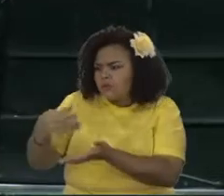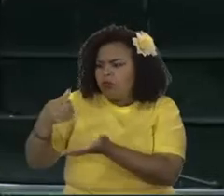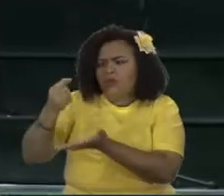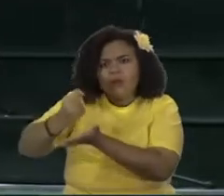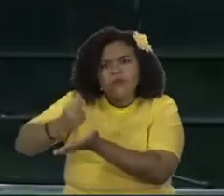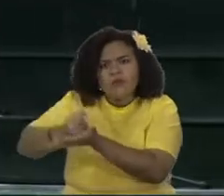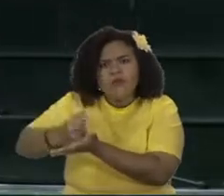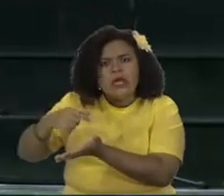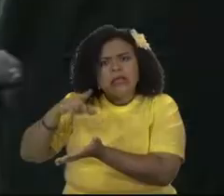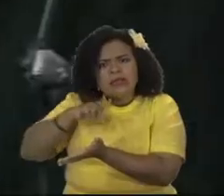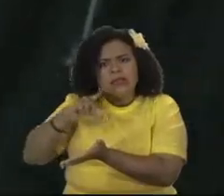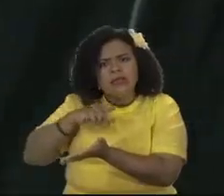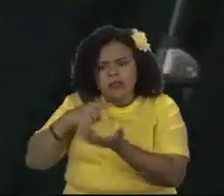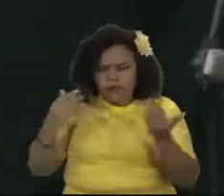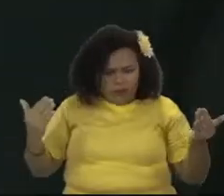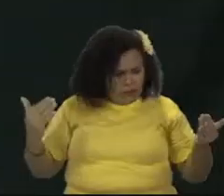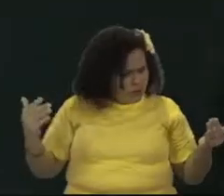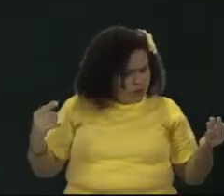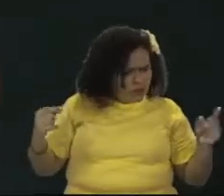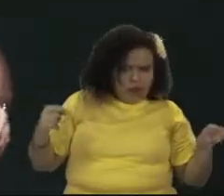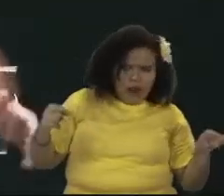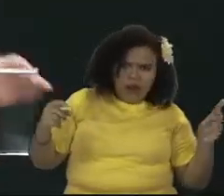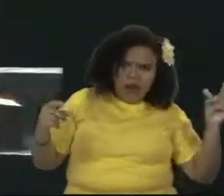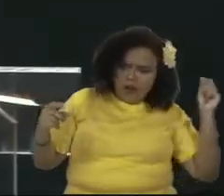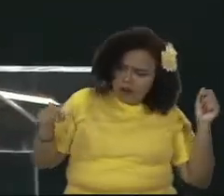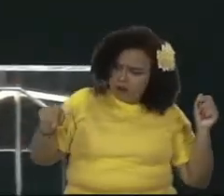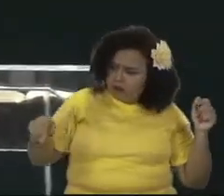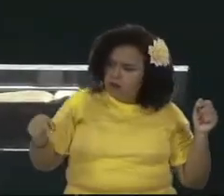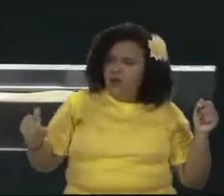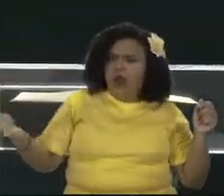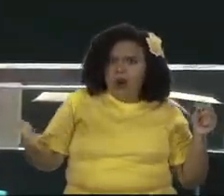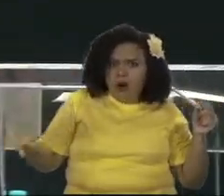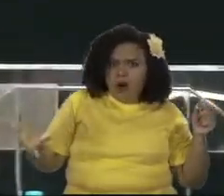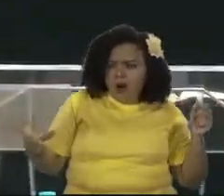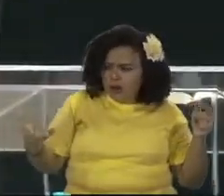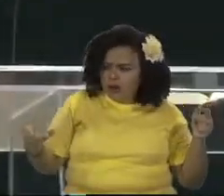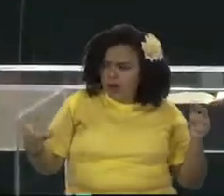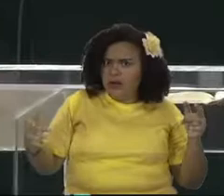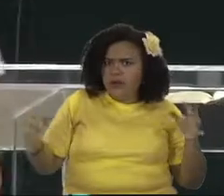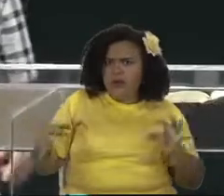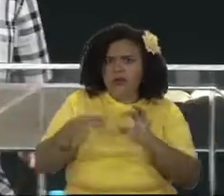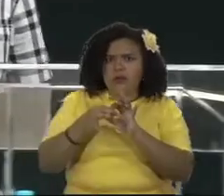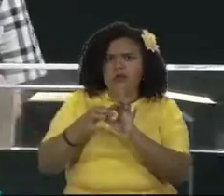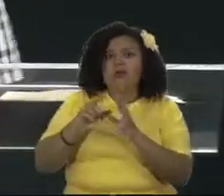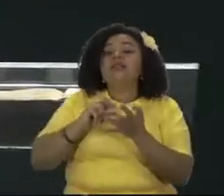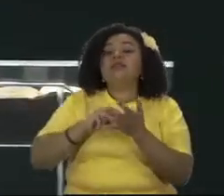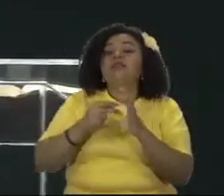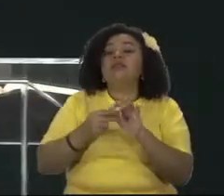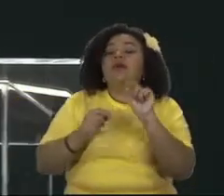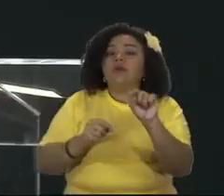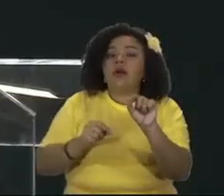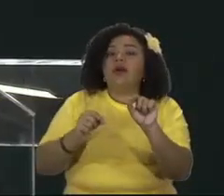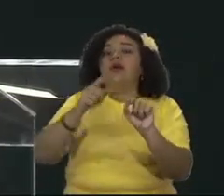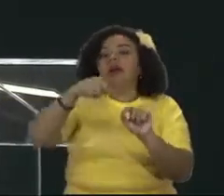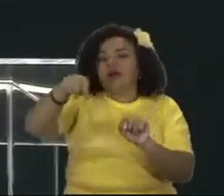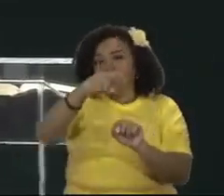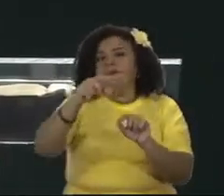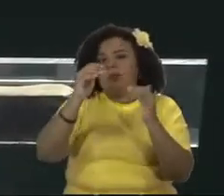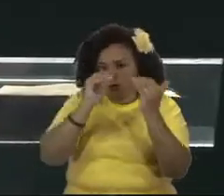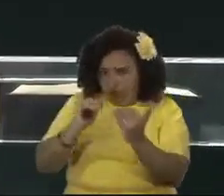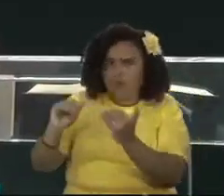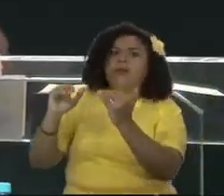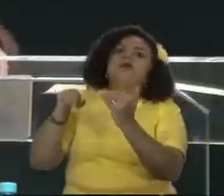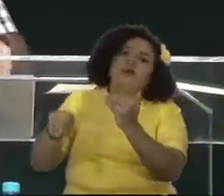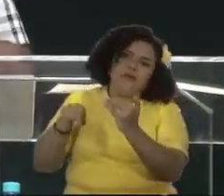example, love your God with all your strength. It repeats in the New Testament,